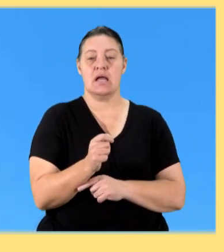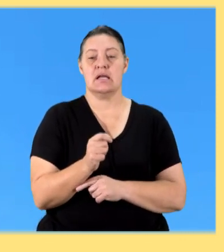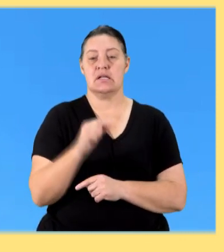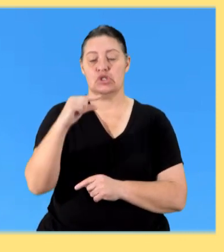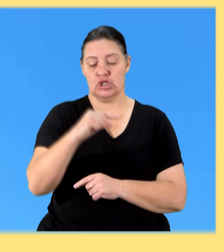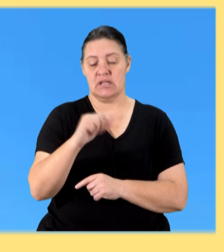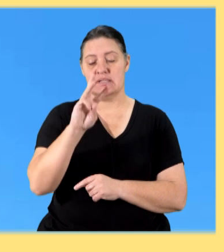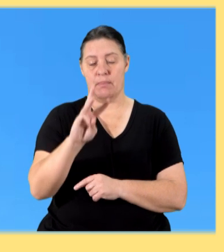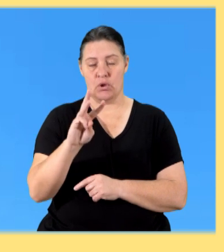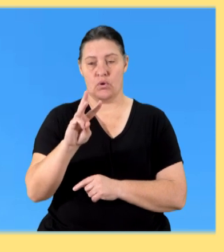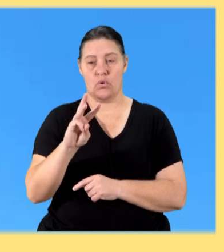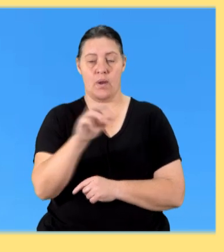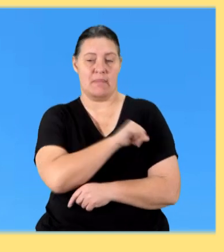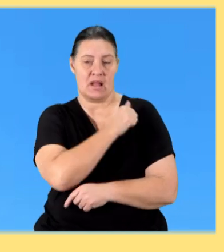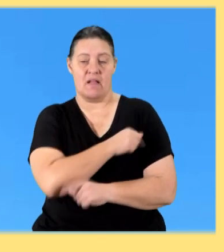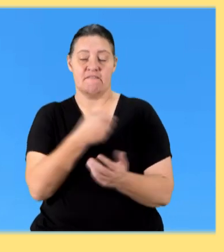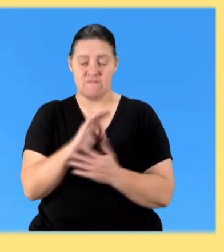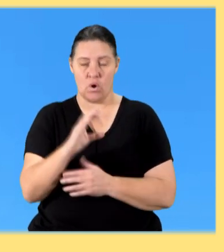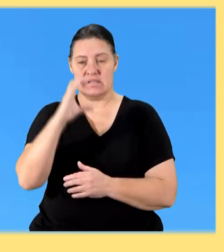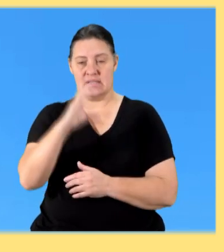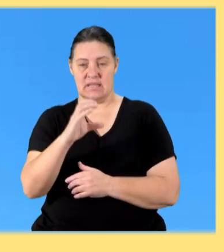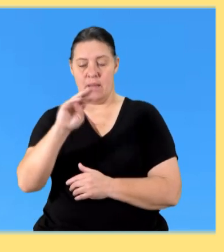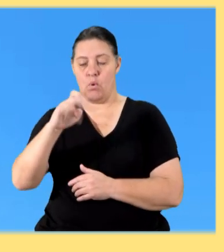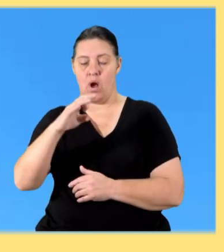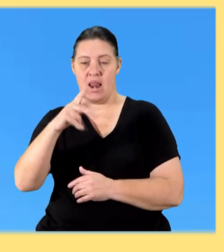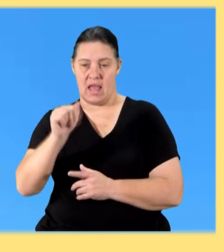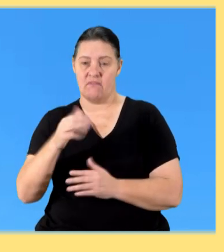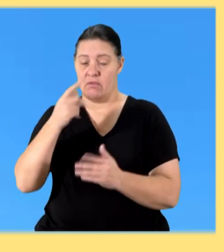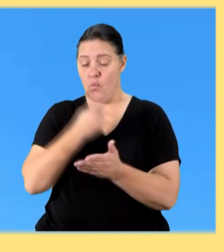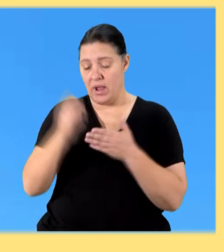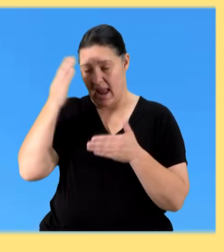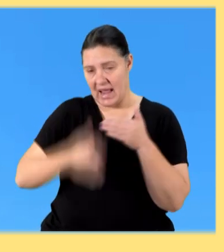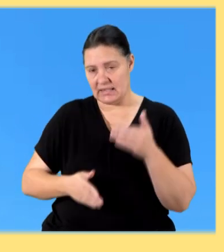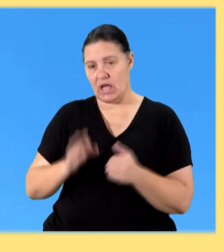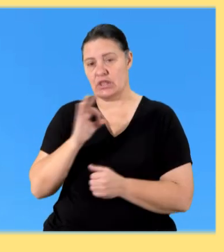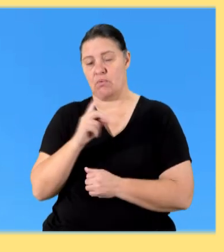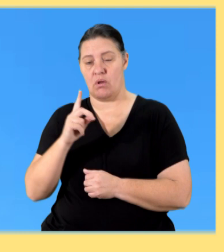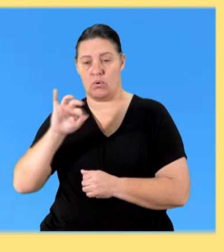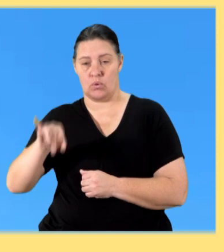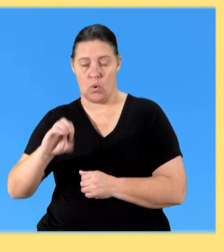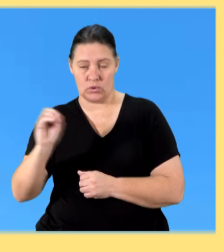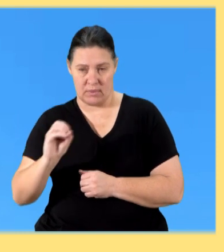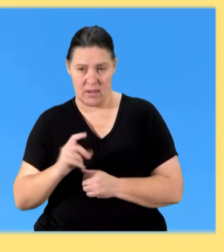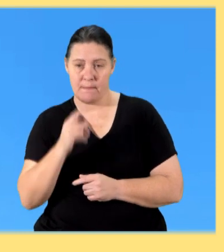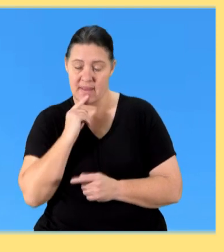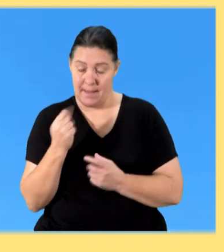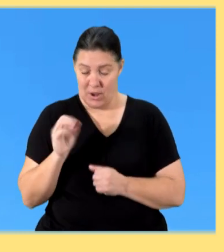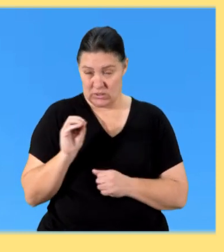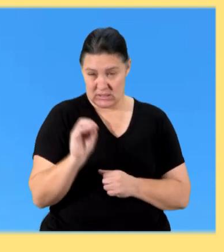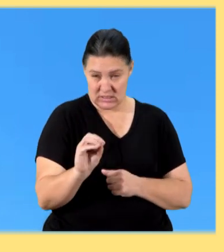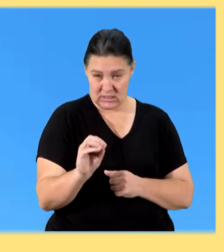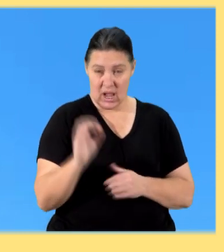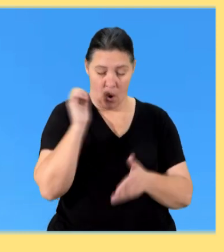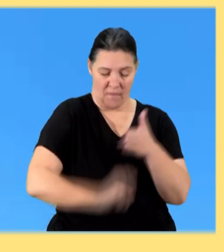Medical on behalf of C. Mohale for the week ending 28 October. That means there was an amount